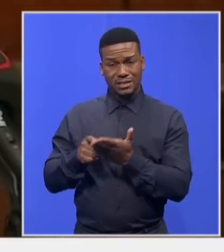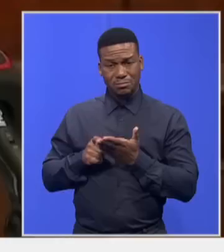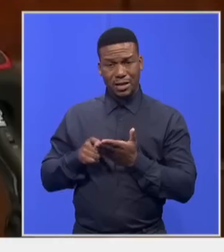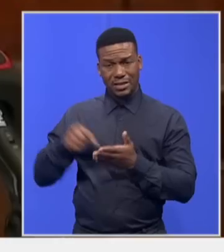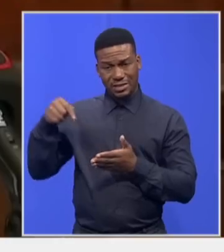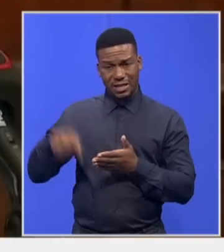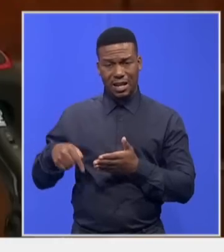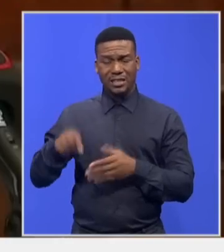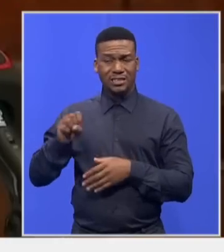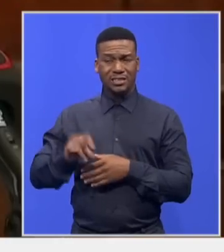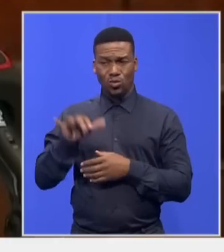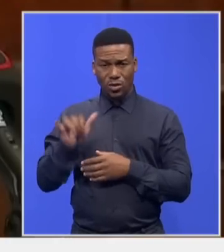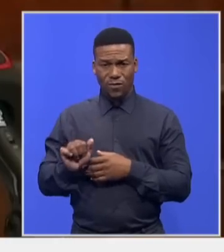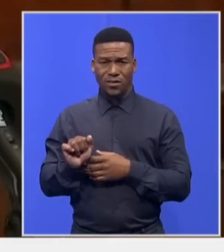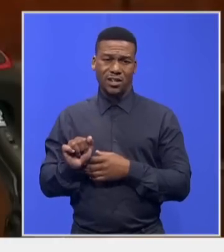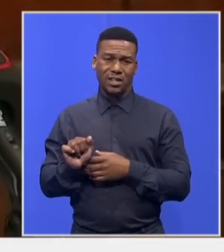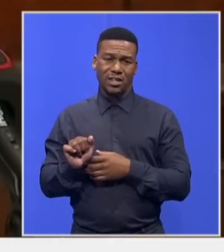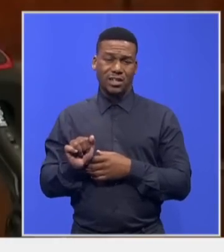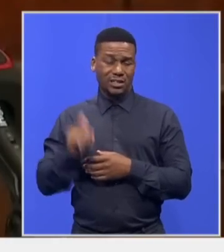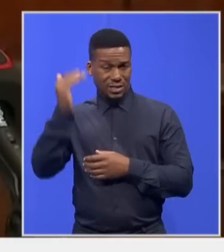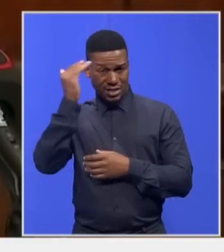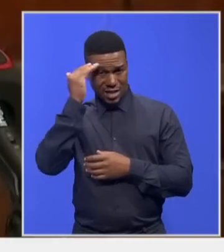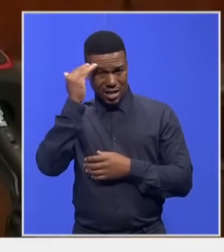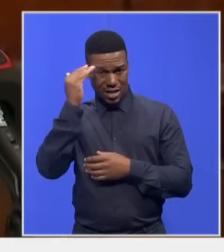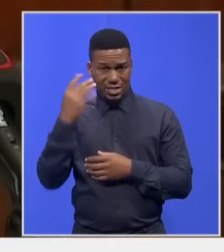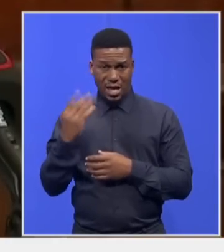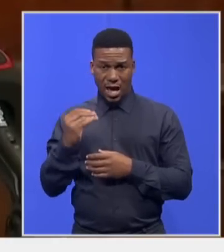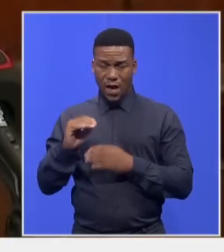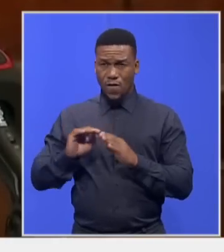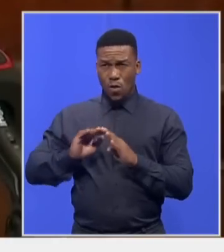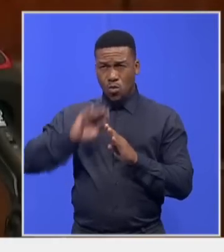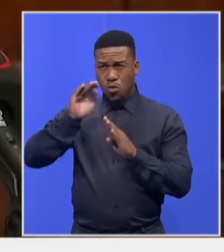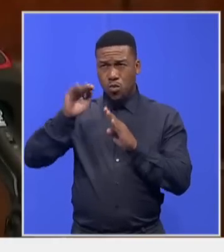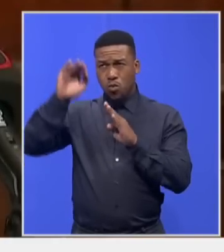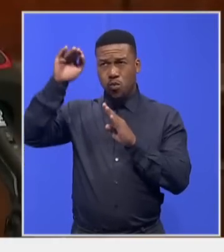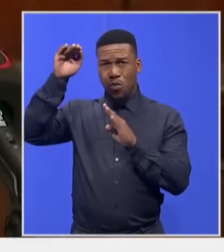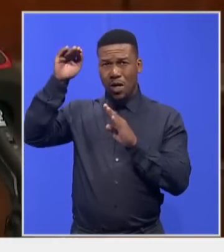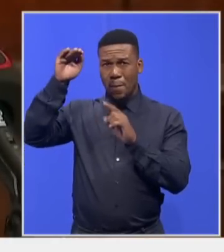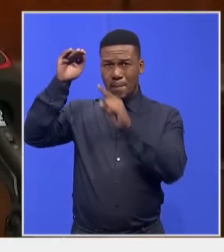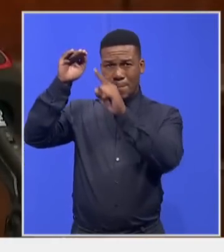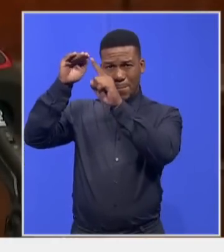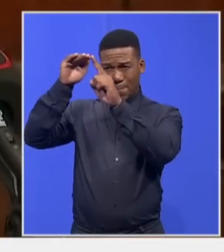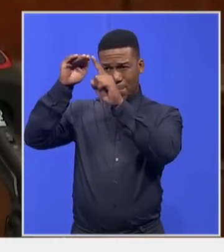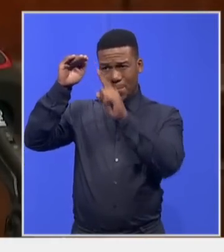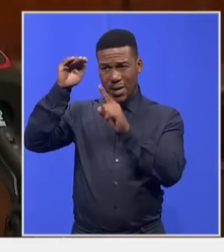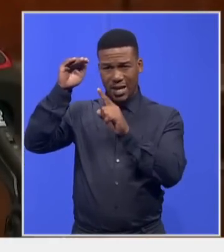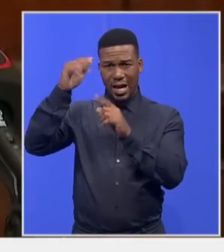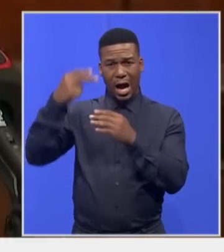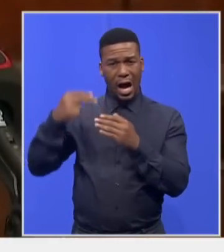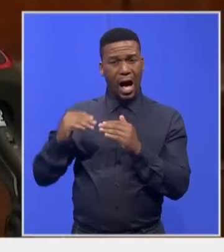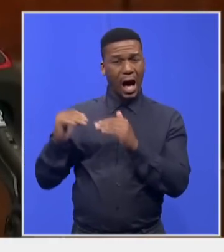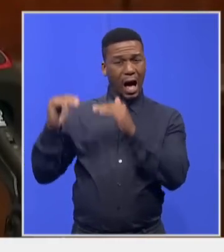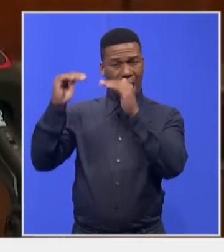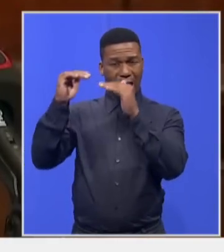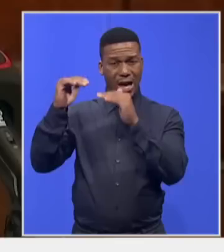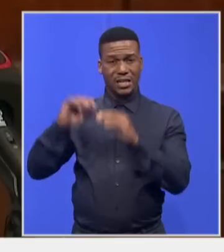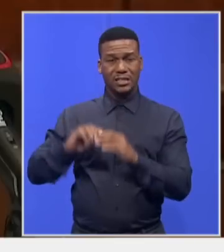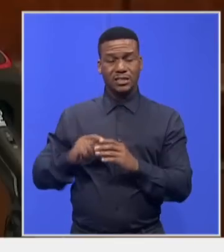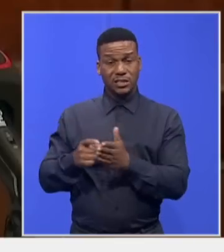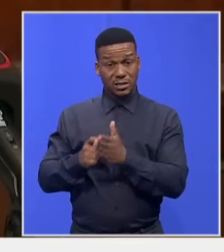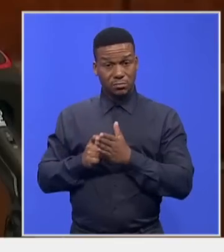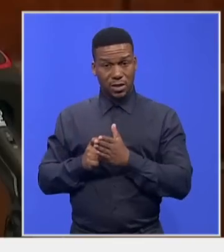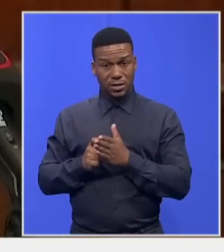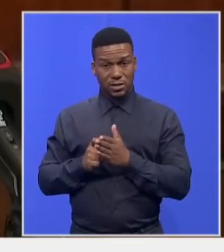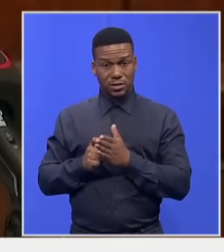know there's something that we call peak demand. So that's in the morning. So it's a concentrated, if you like,